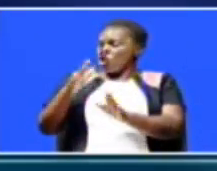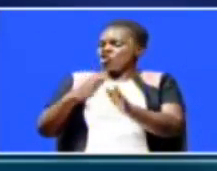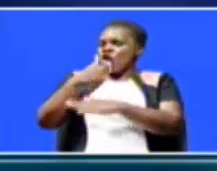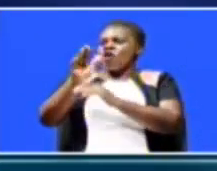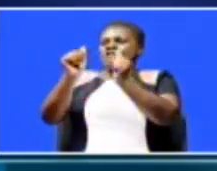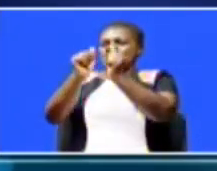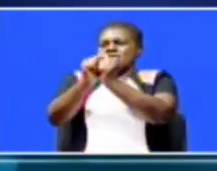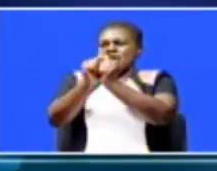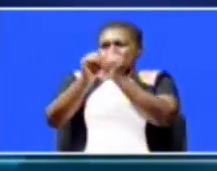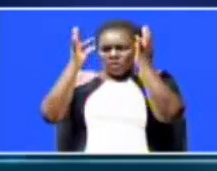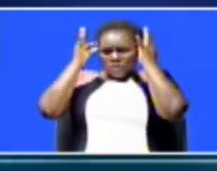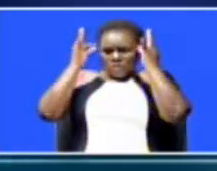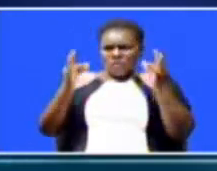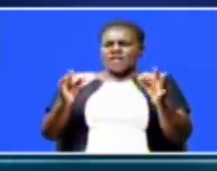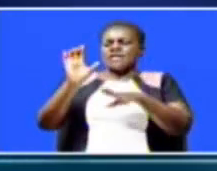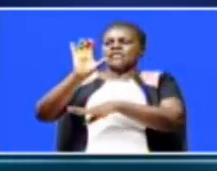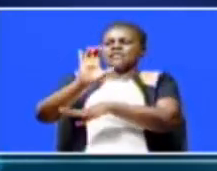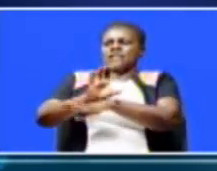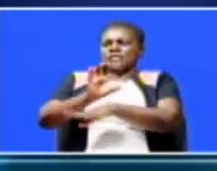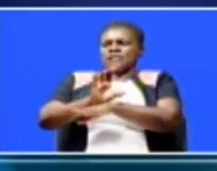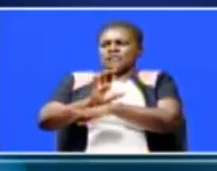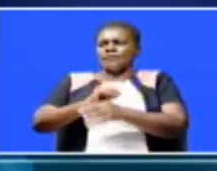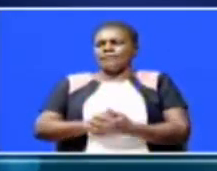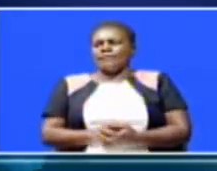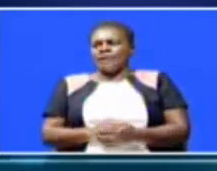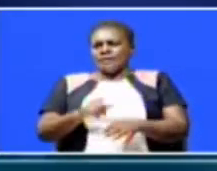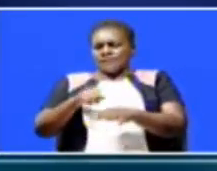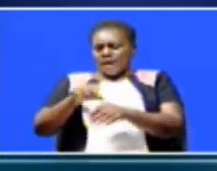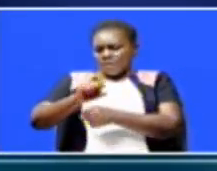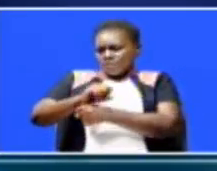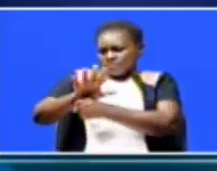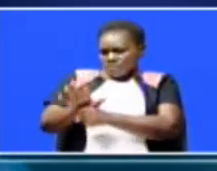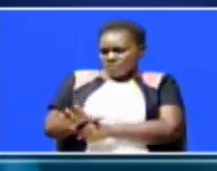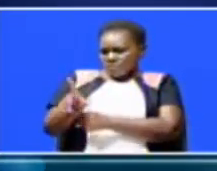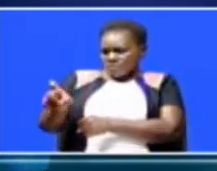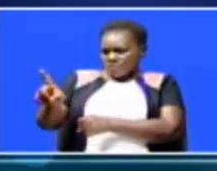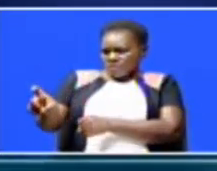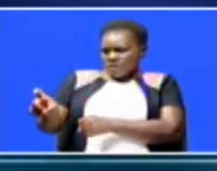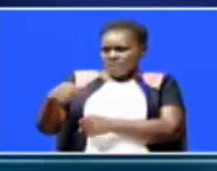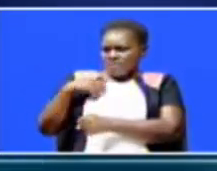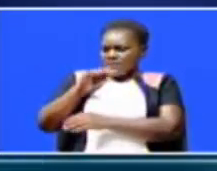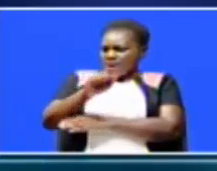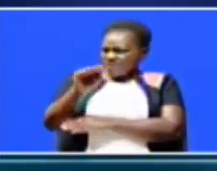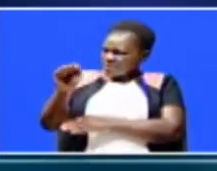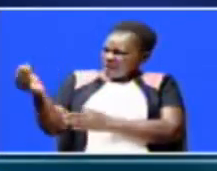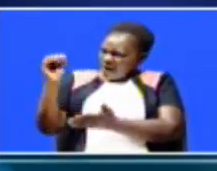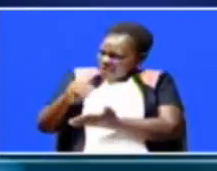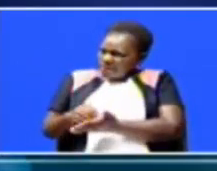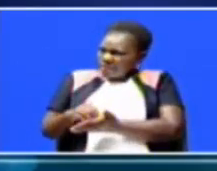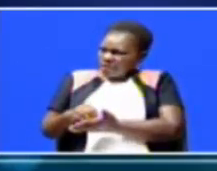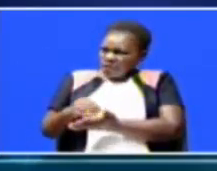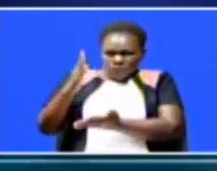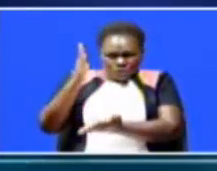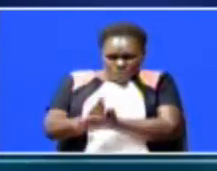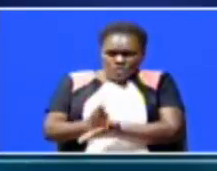guests attend his church wedding. When COVID came in, I had to ask her again, are you